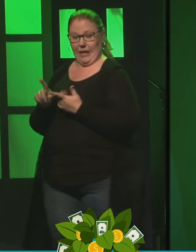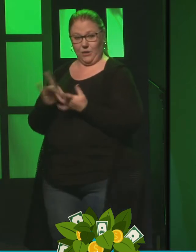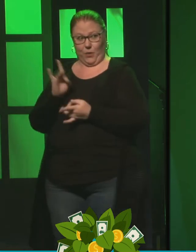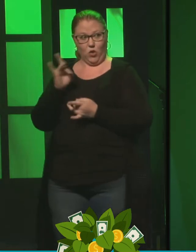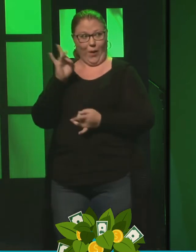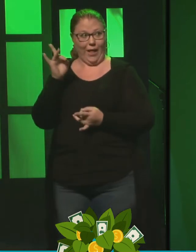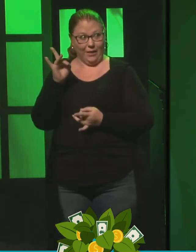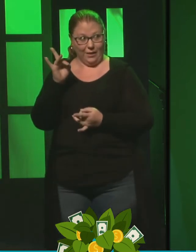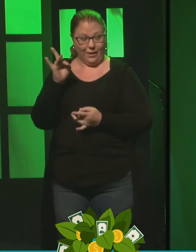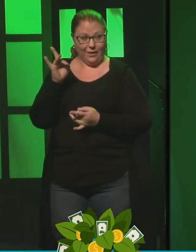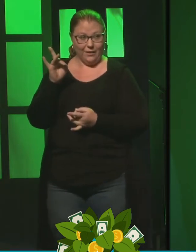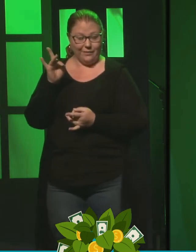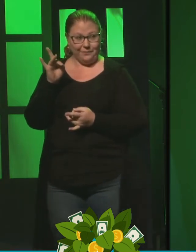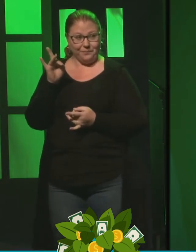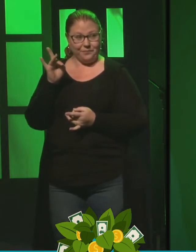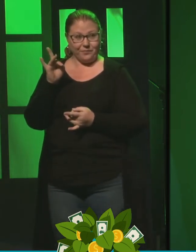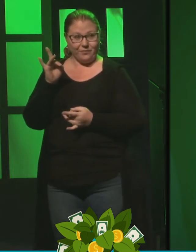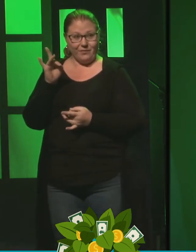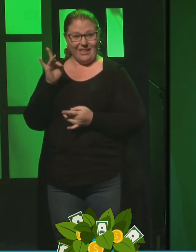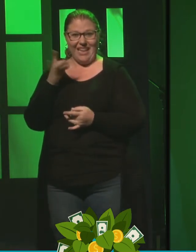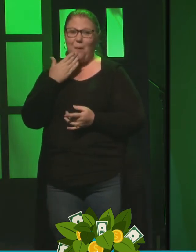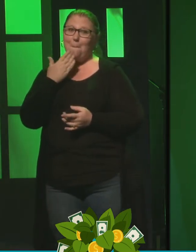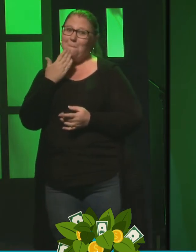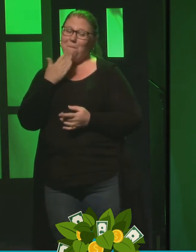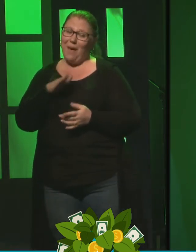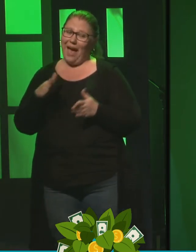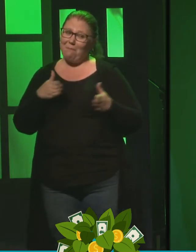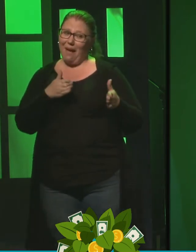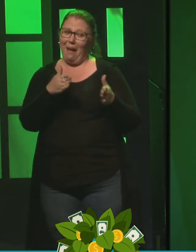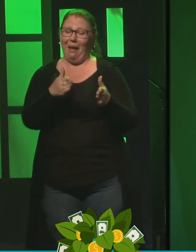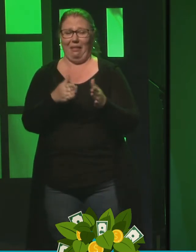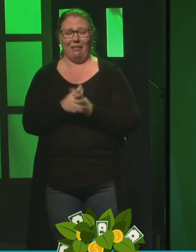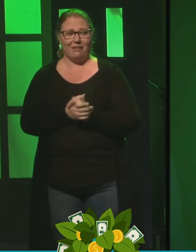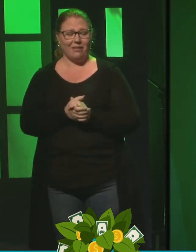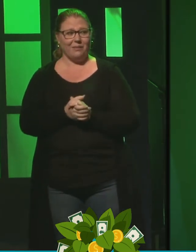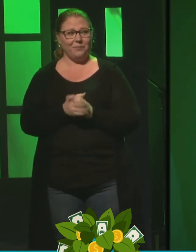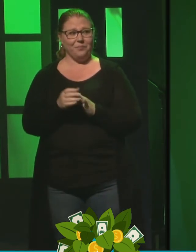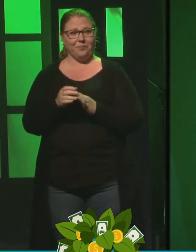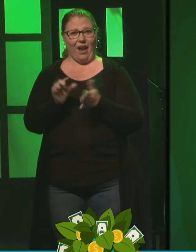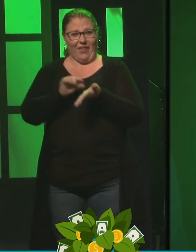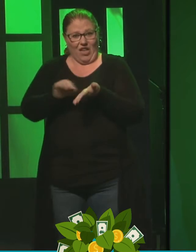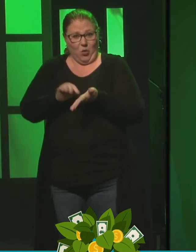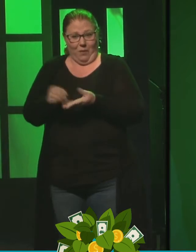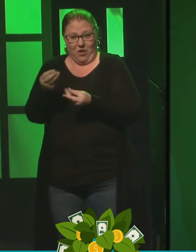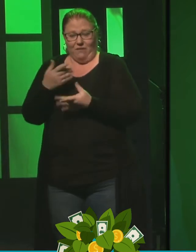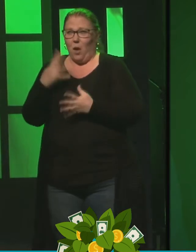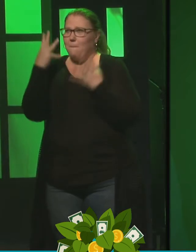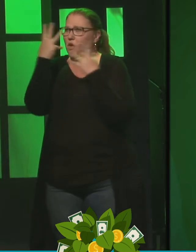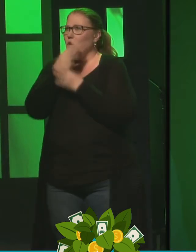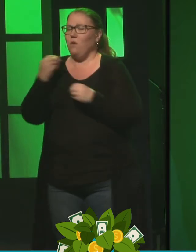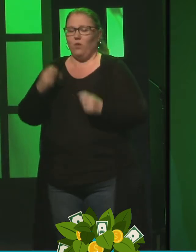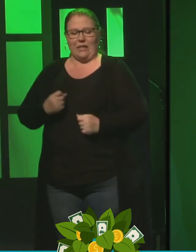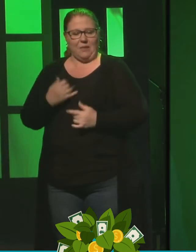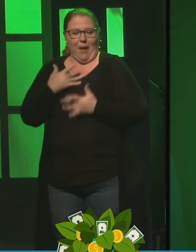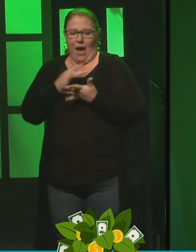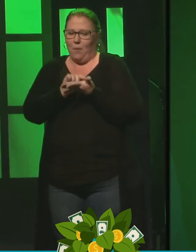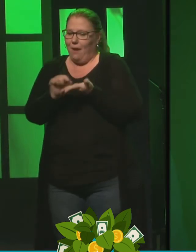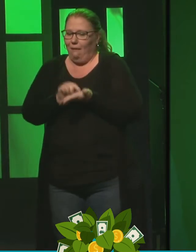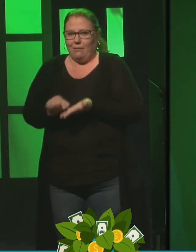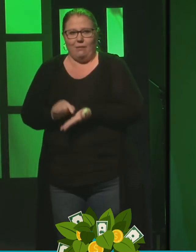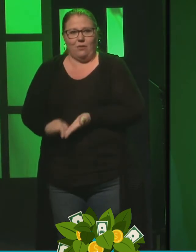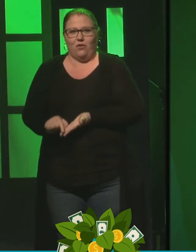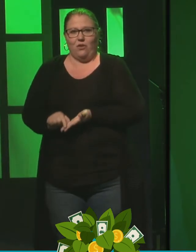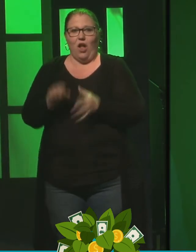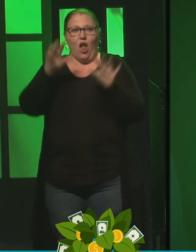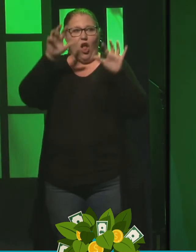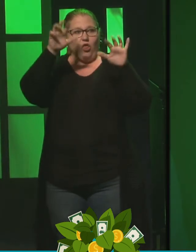it takes you down a bad road, okay? Scripture gives us this beautiful, very inspired passage. The